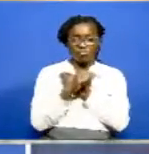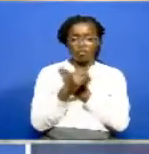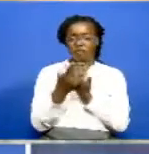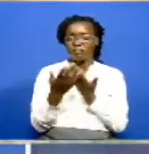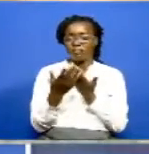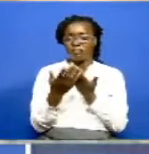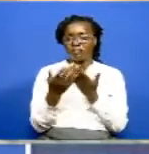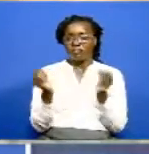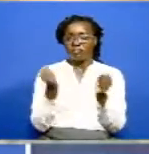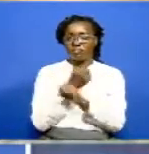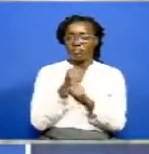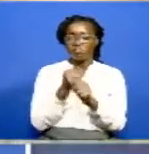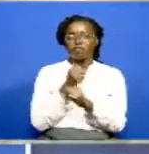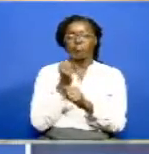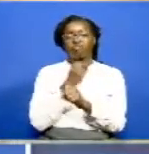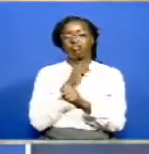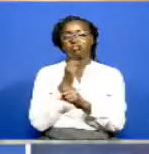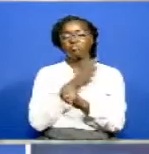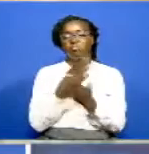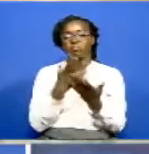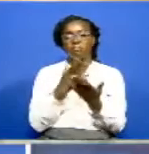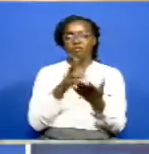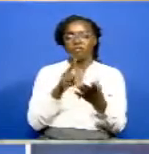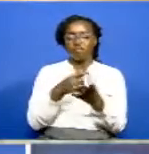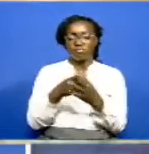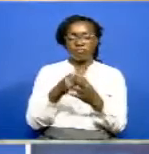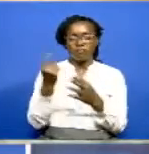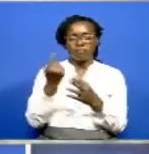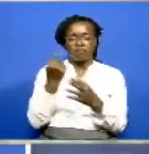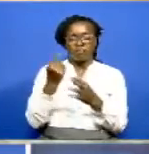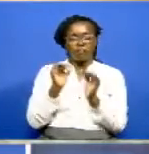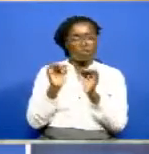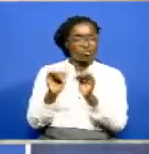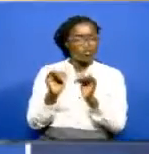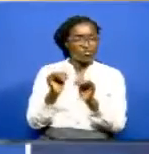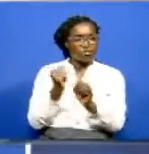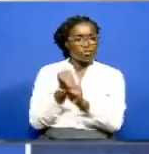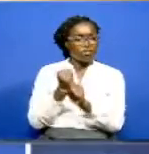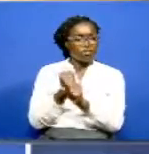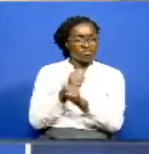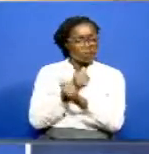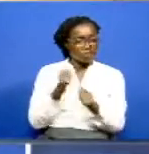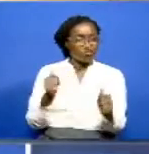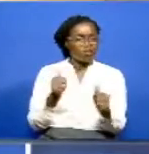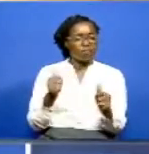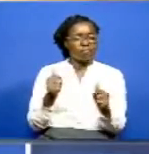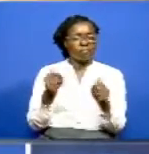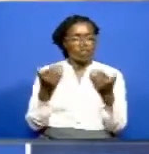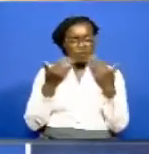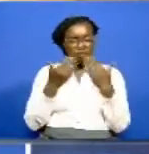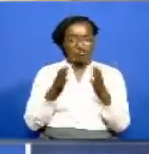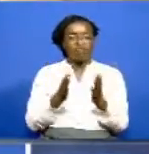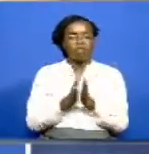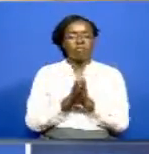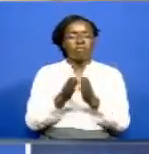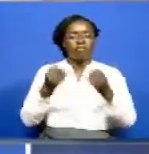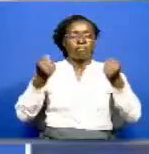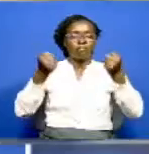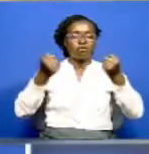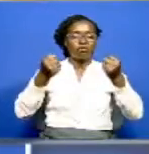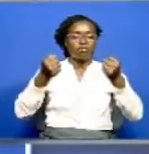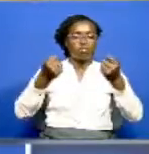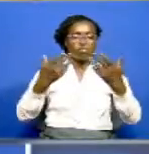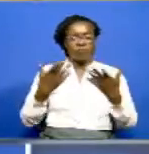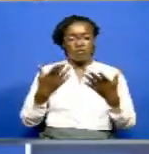can't cry wolf now. I mean, we just have to go and perform. That's what I can say. After kicking off camp 2 weeks ago at the Gowon Institute